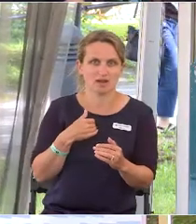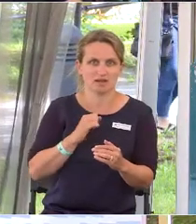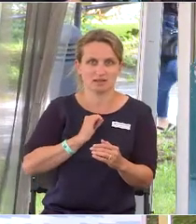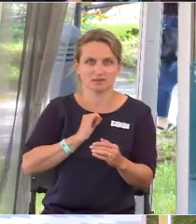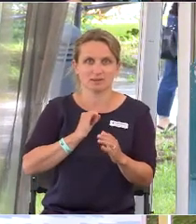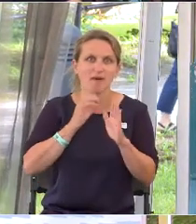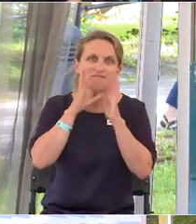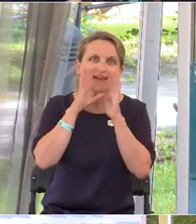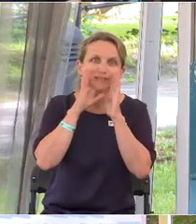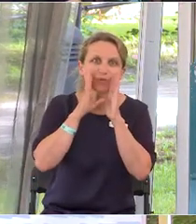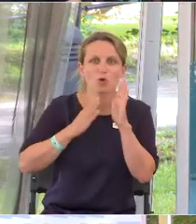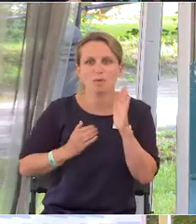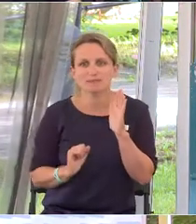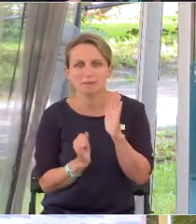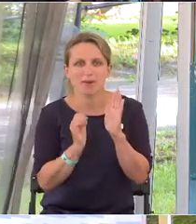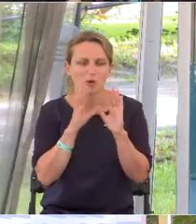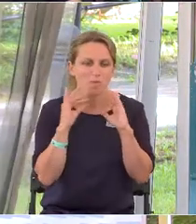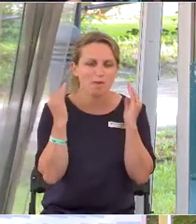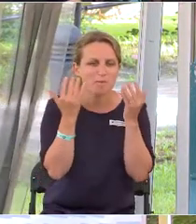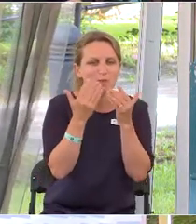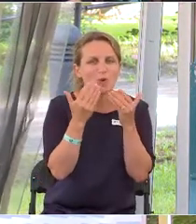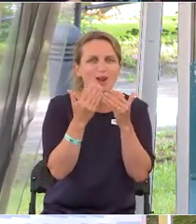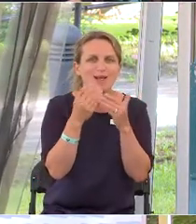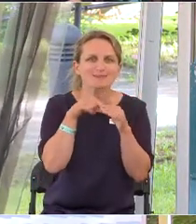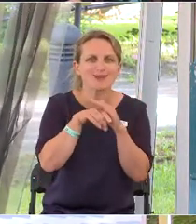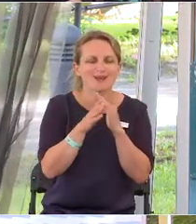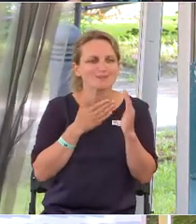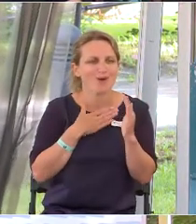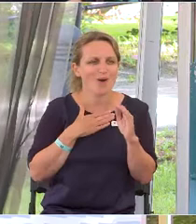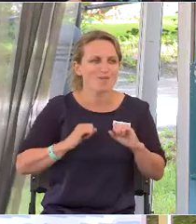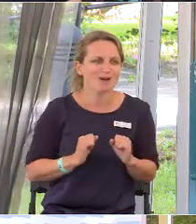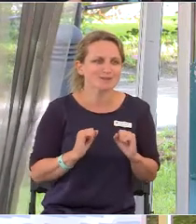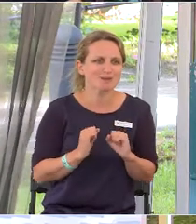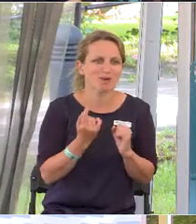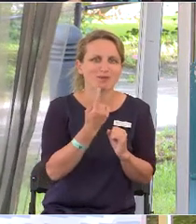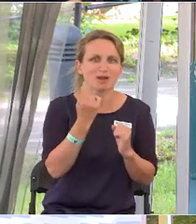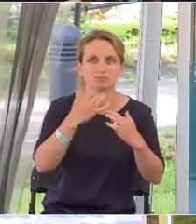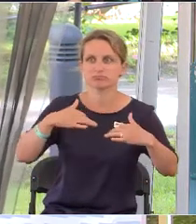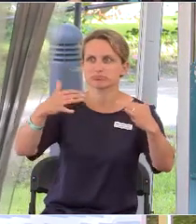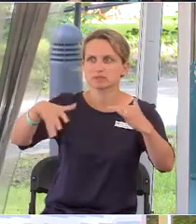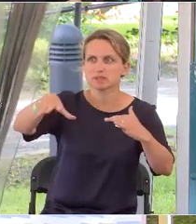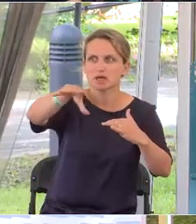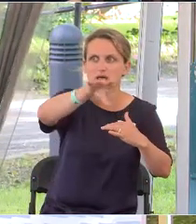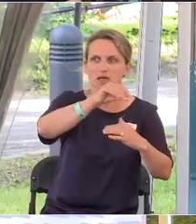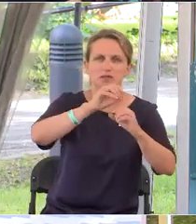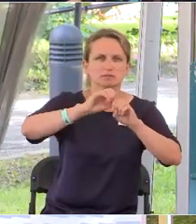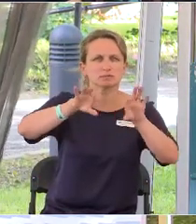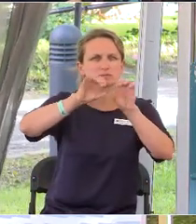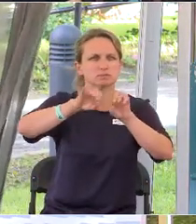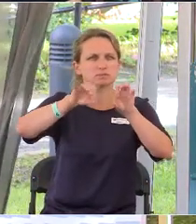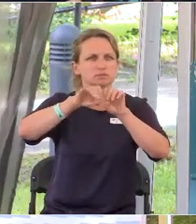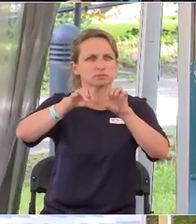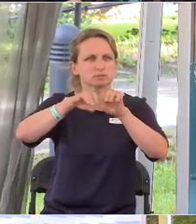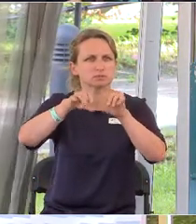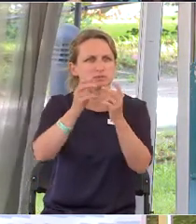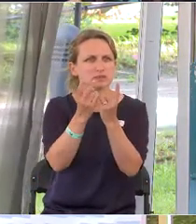from the Facebook to your little bubble, you know. You actually, all kinds of people came and you had to address them all in a